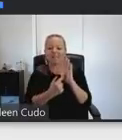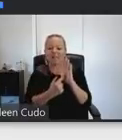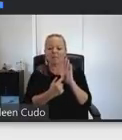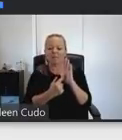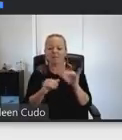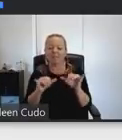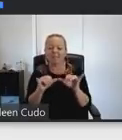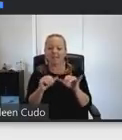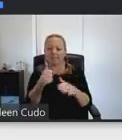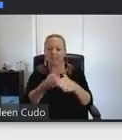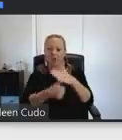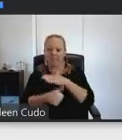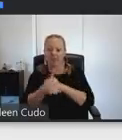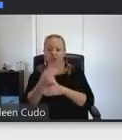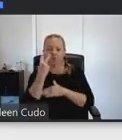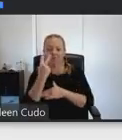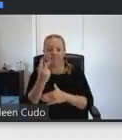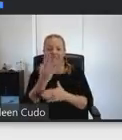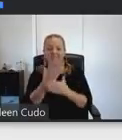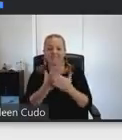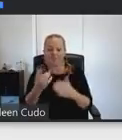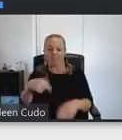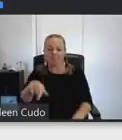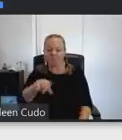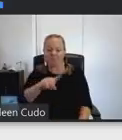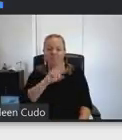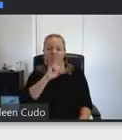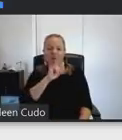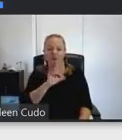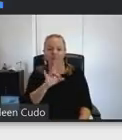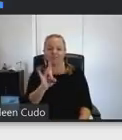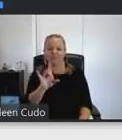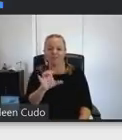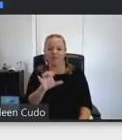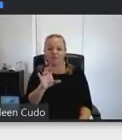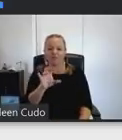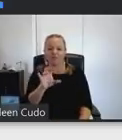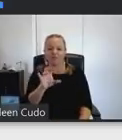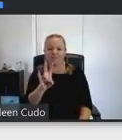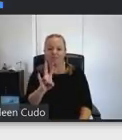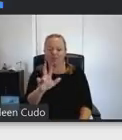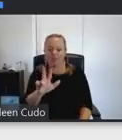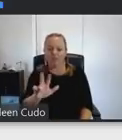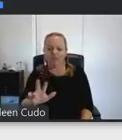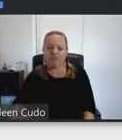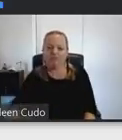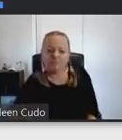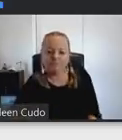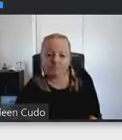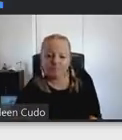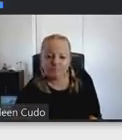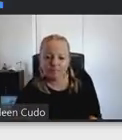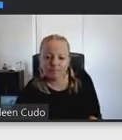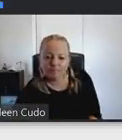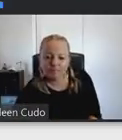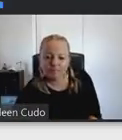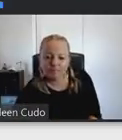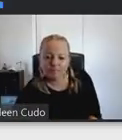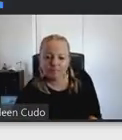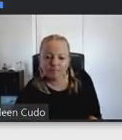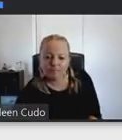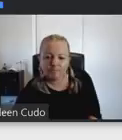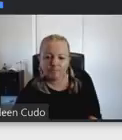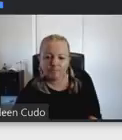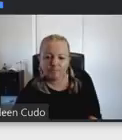underneath. You will see that some of them are, so 673, that's the sample size that we're currently working with. So